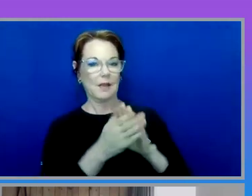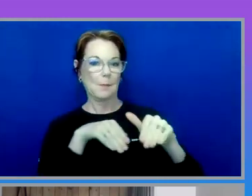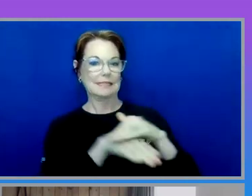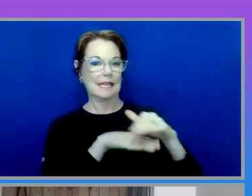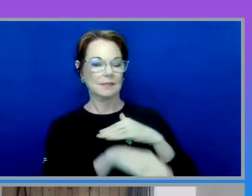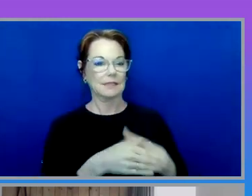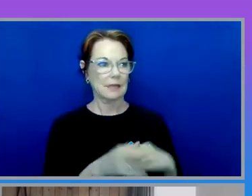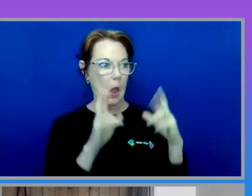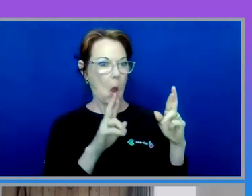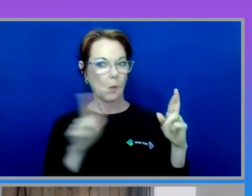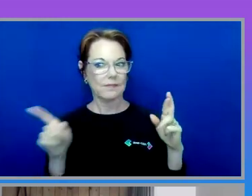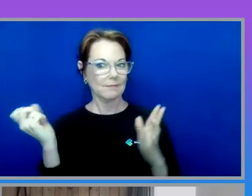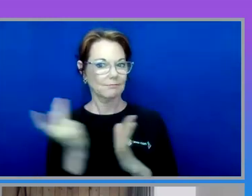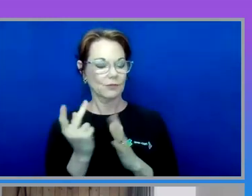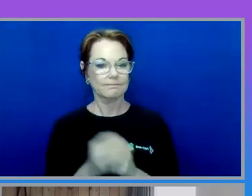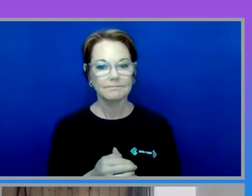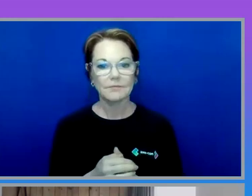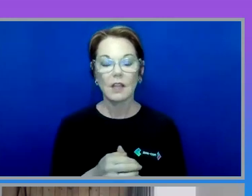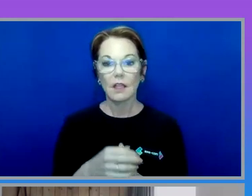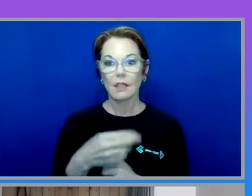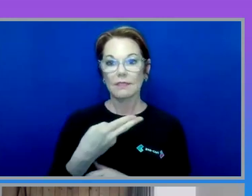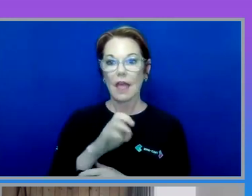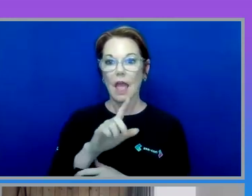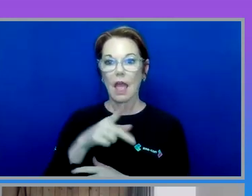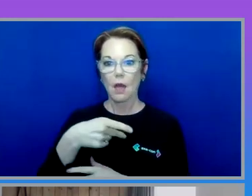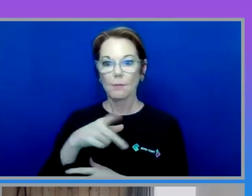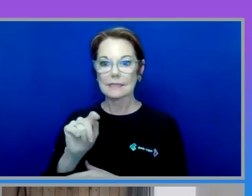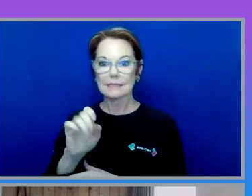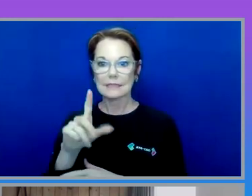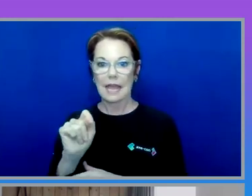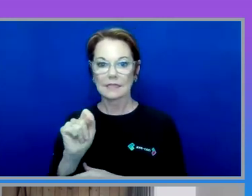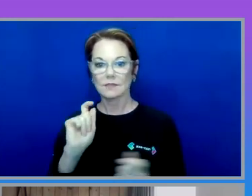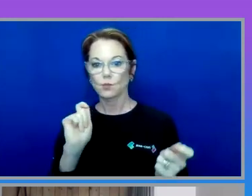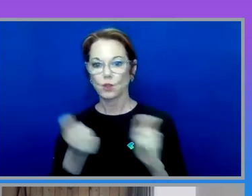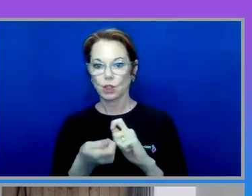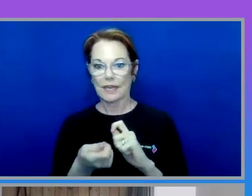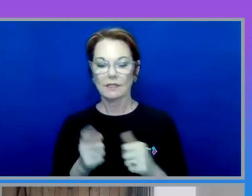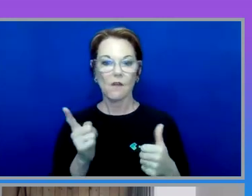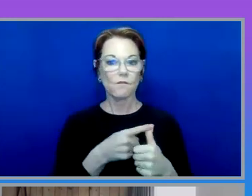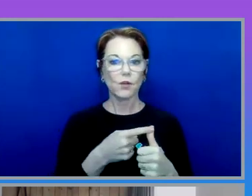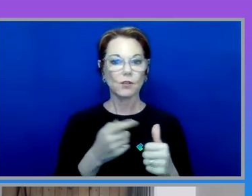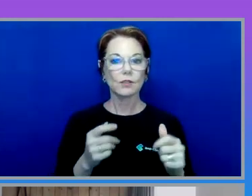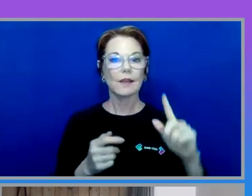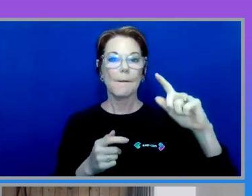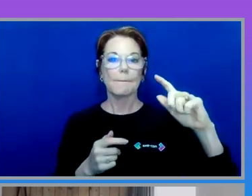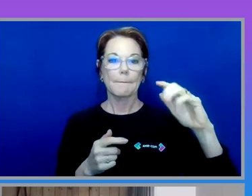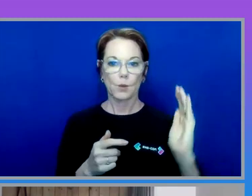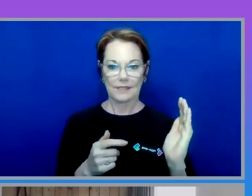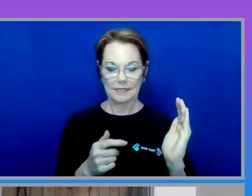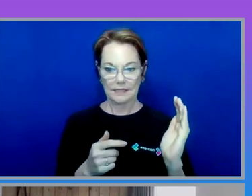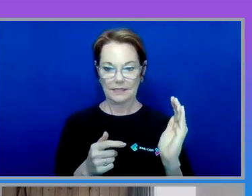We're going to change the help text in 2 ways. First, we're going to put a parentheses so that